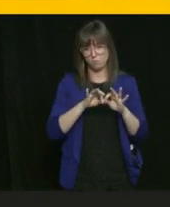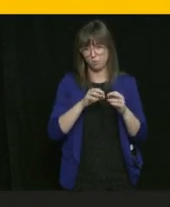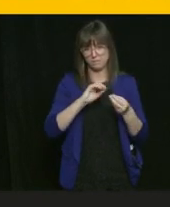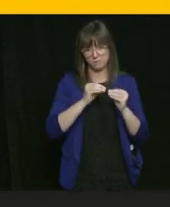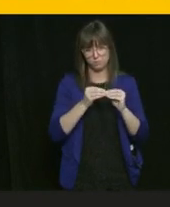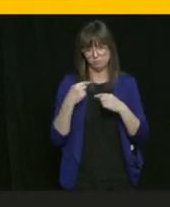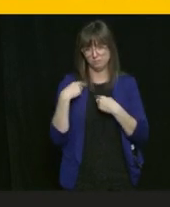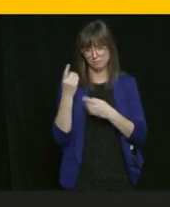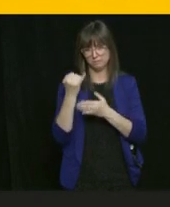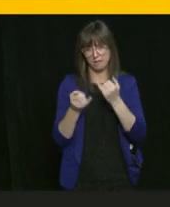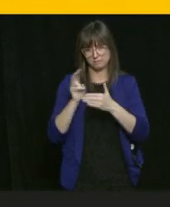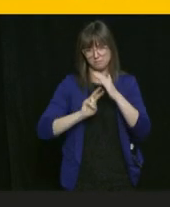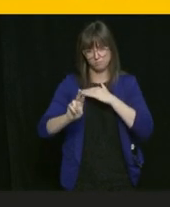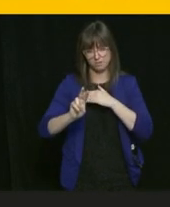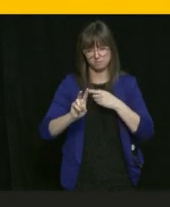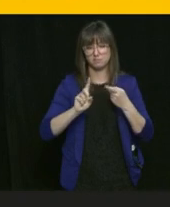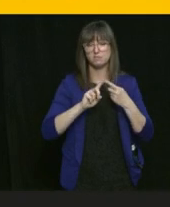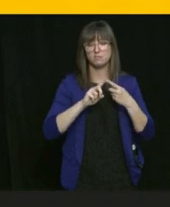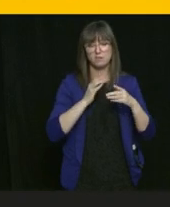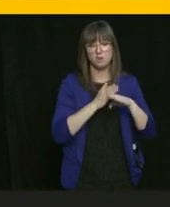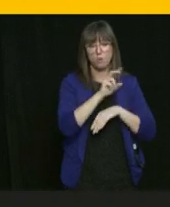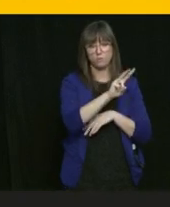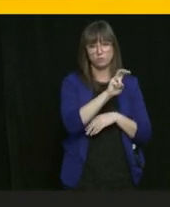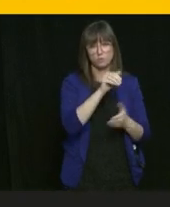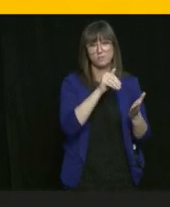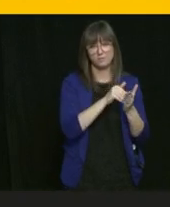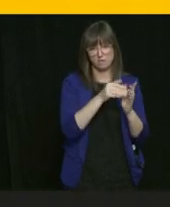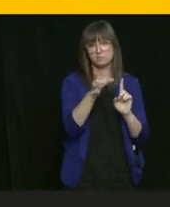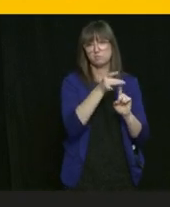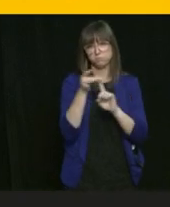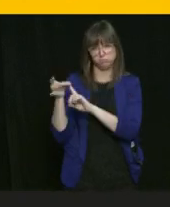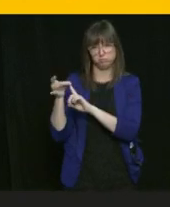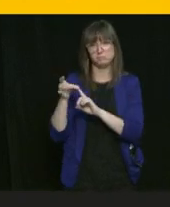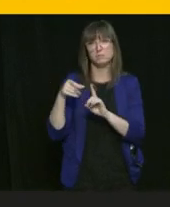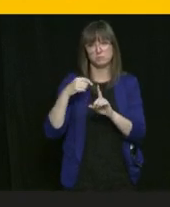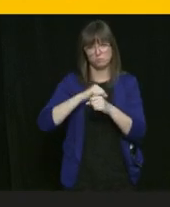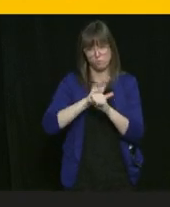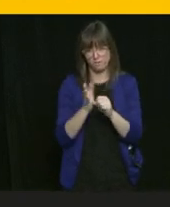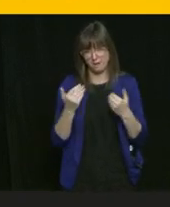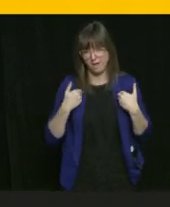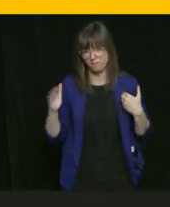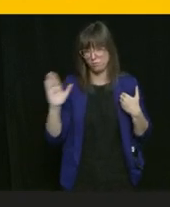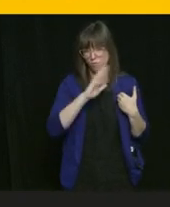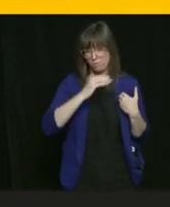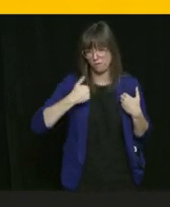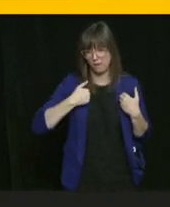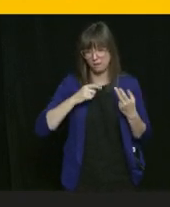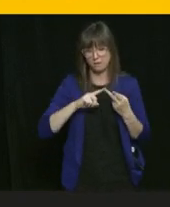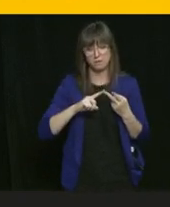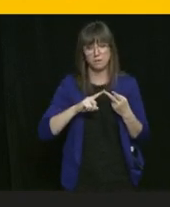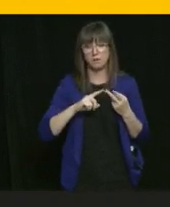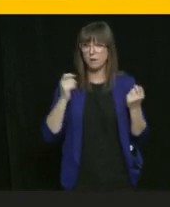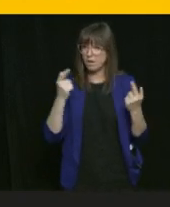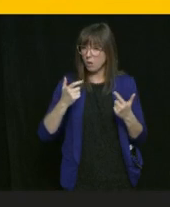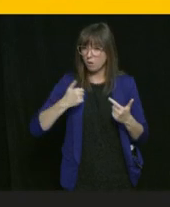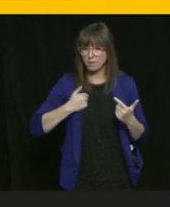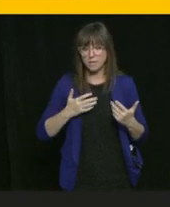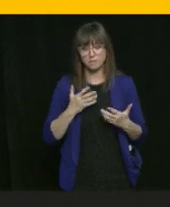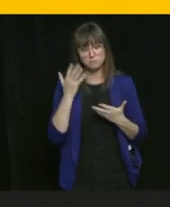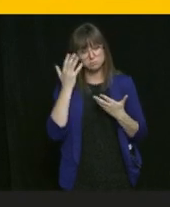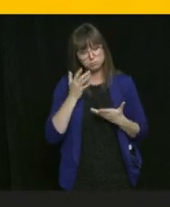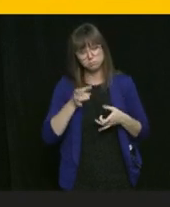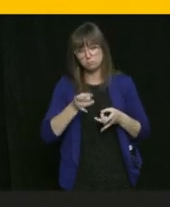update. We have diagnosed over 200,000 cases of COVID-19 in Canada. And very sadly for all Canadians, we have